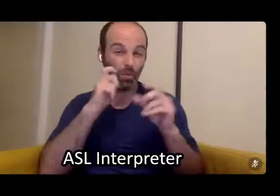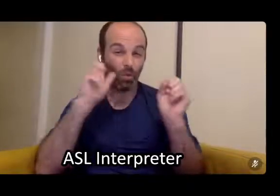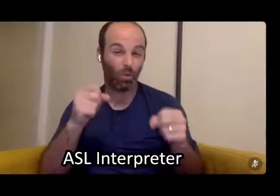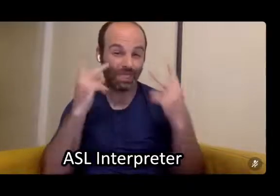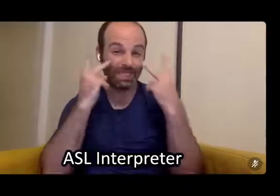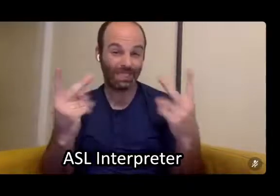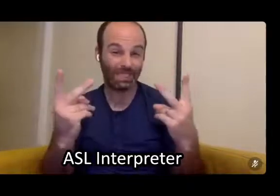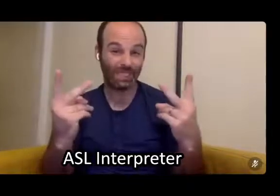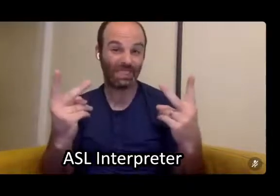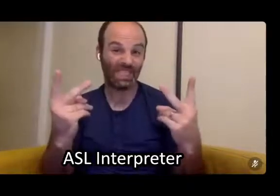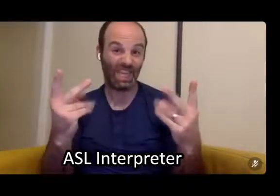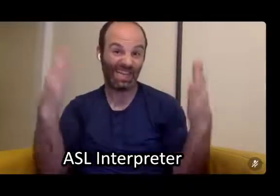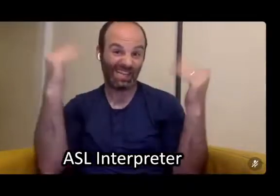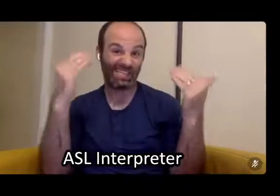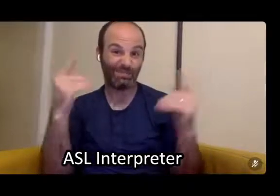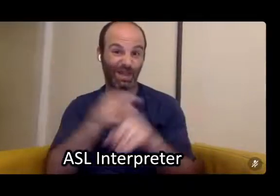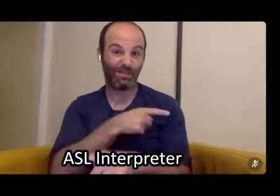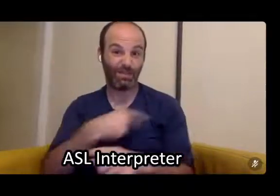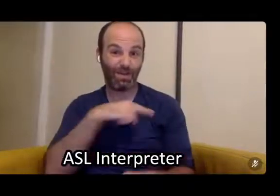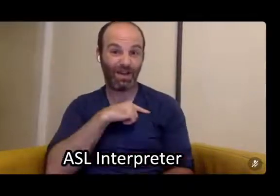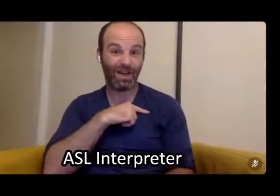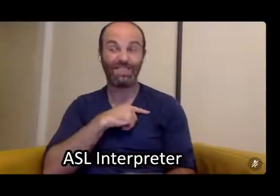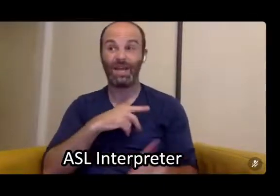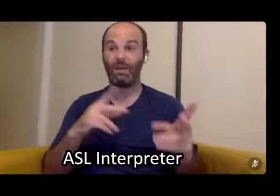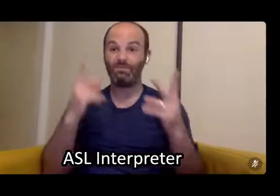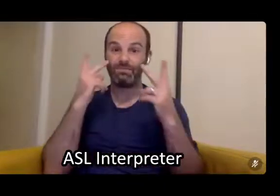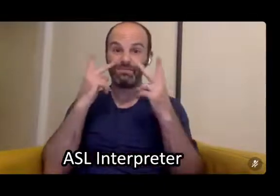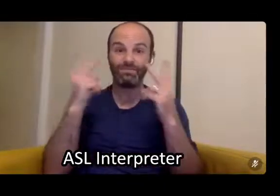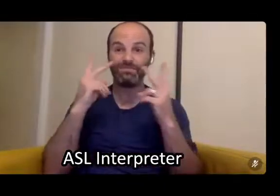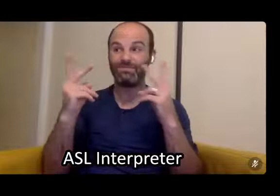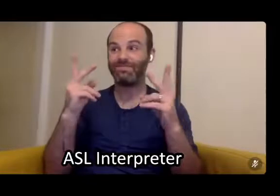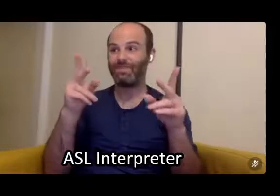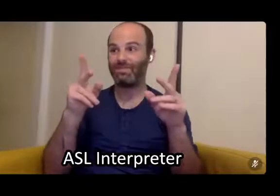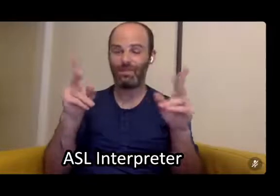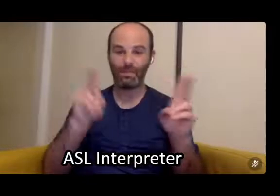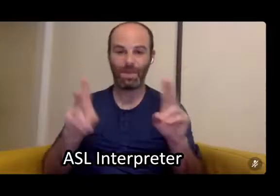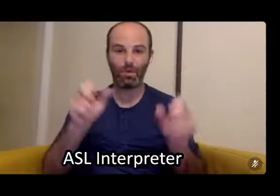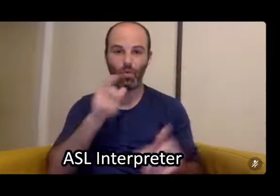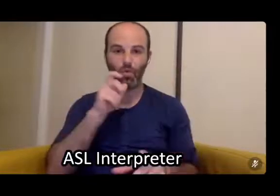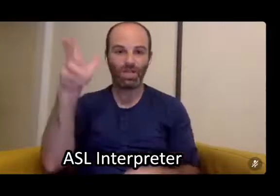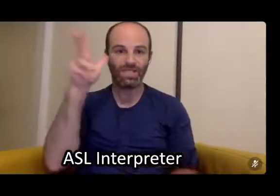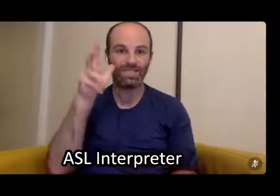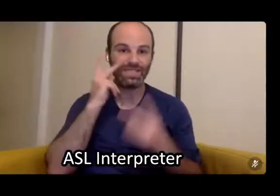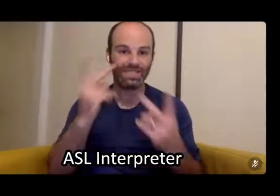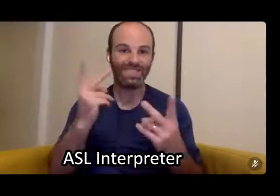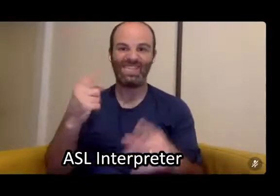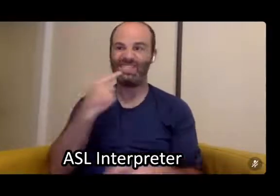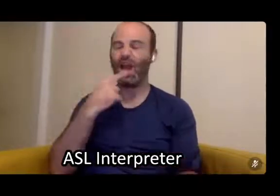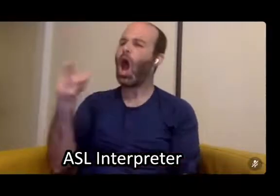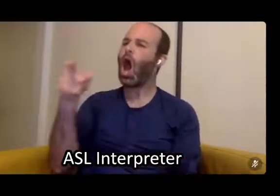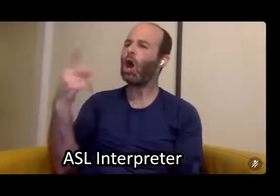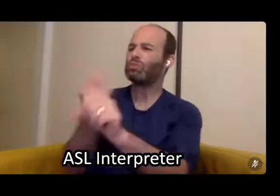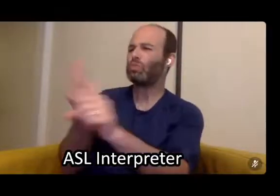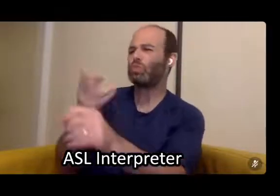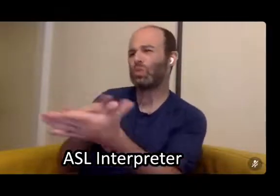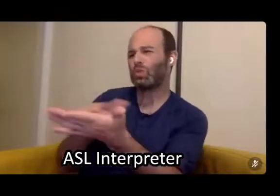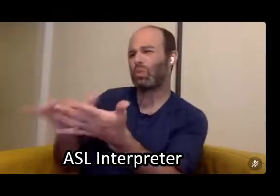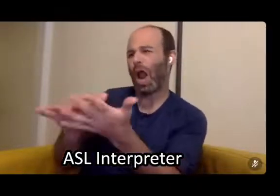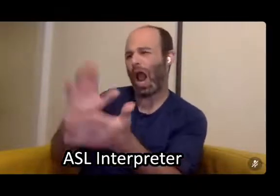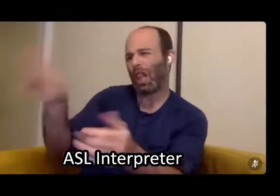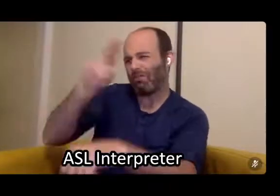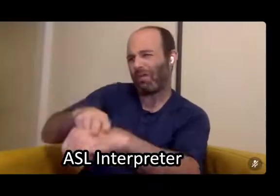I completely understand why people jump straight to, oh, Braille, you must use that. There's three main